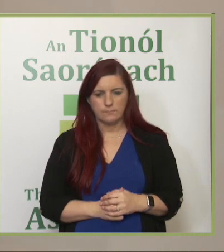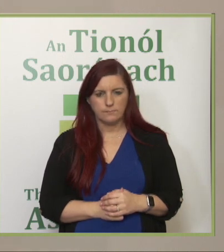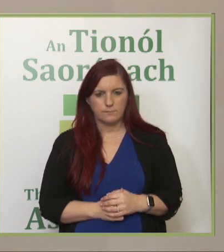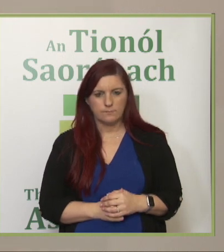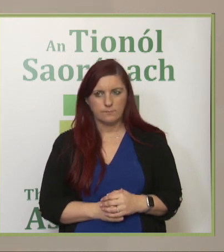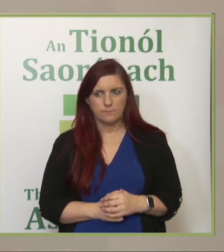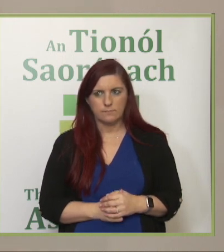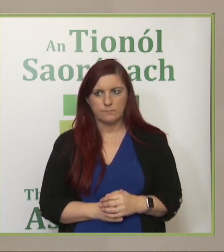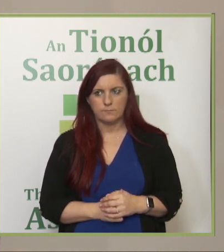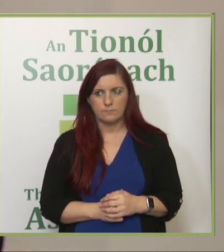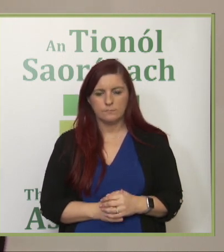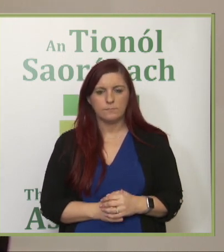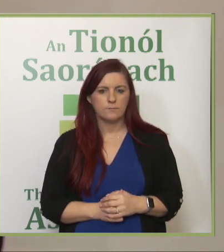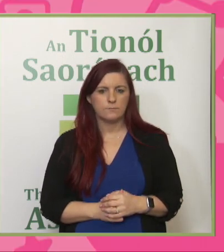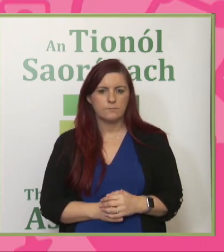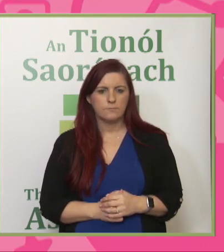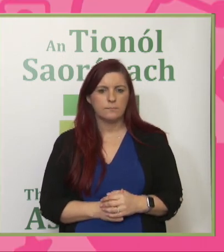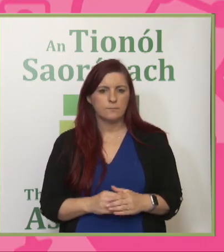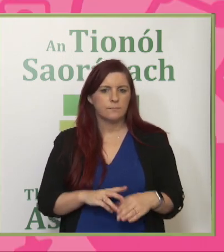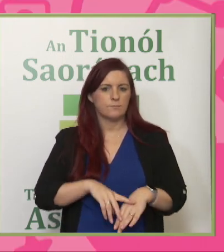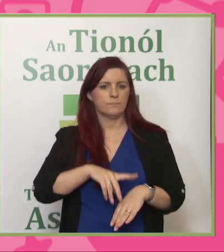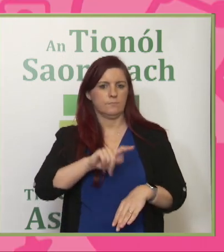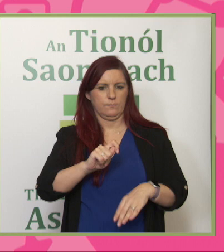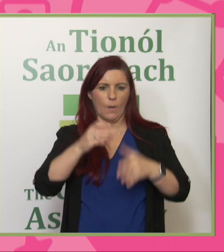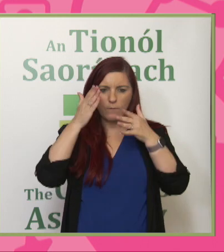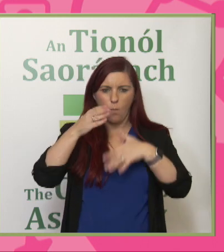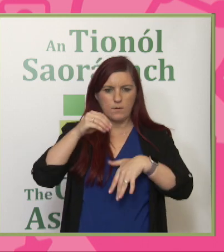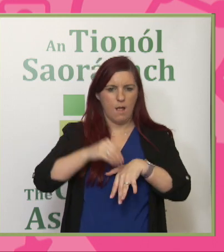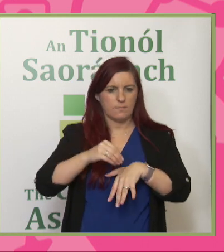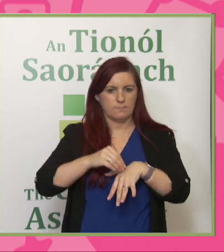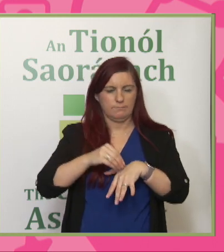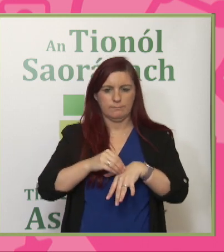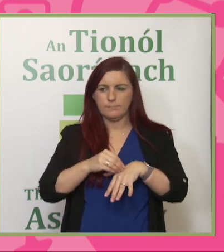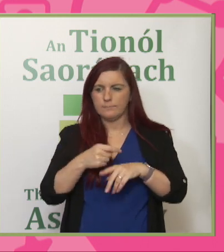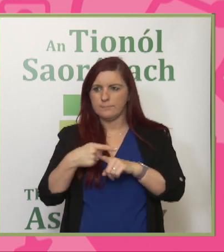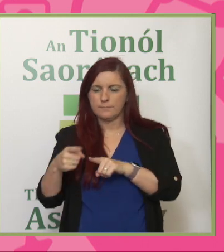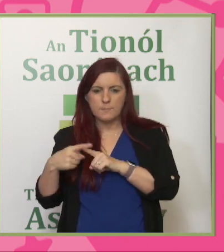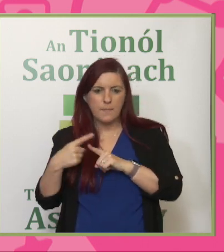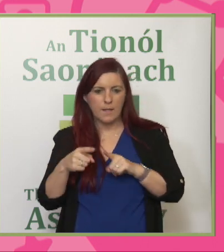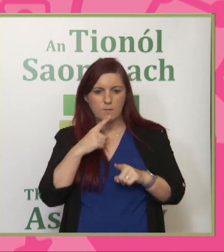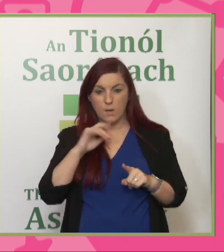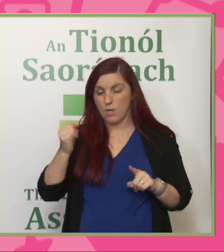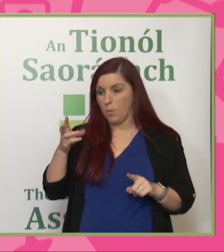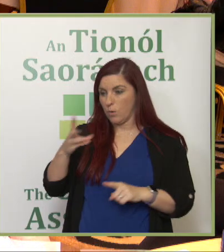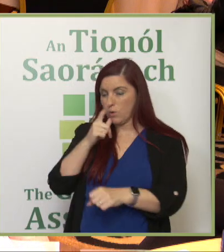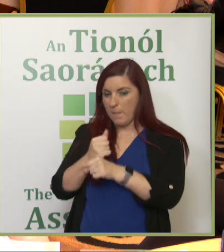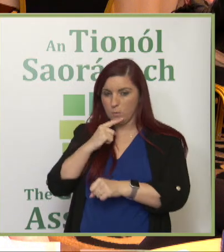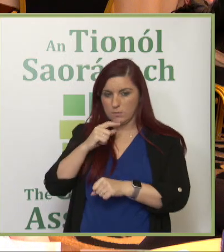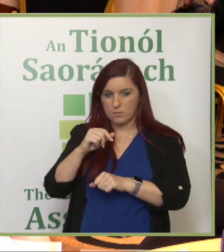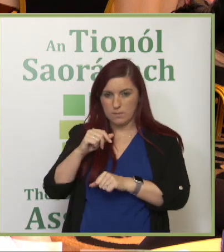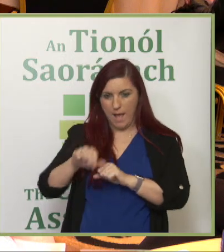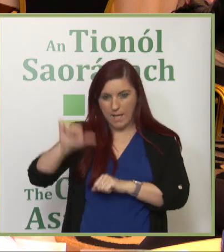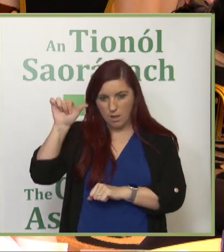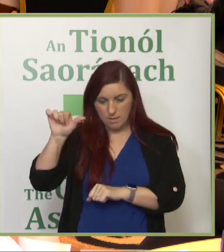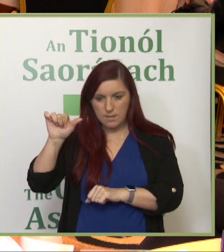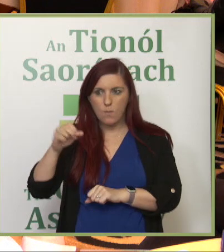So the remainder of the presentation is focused on findings from our surveys. So I'm generally going to talk about drug use among adults, but when I talk